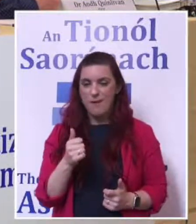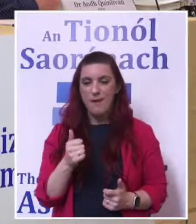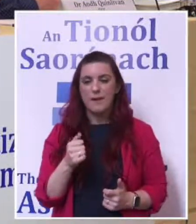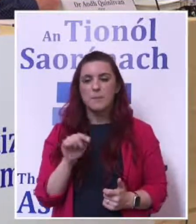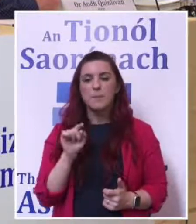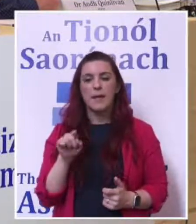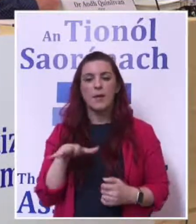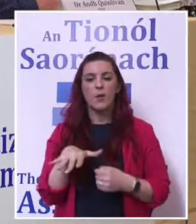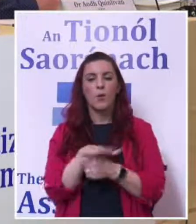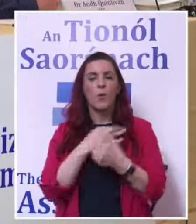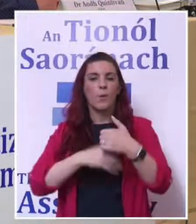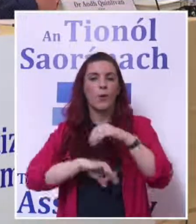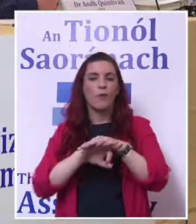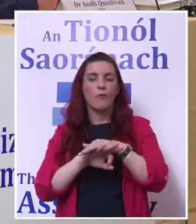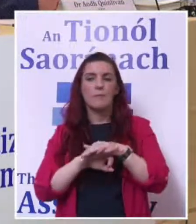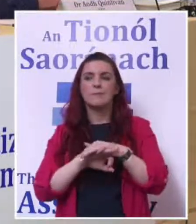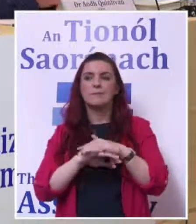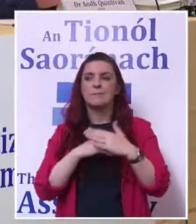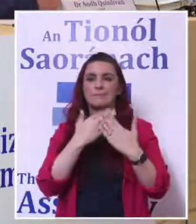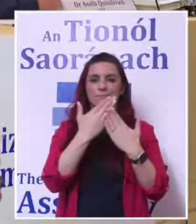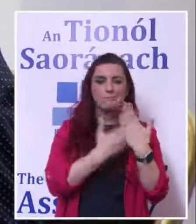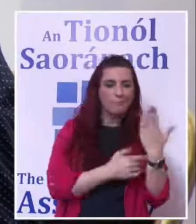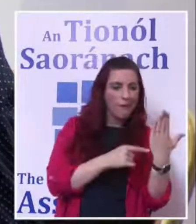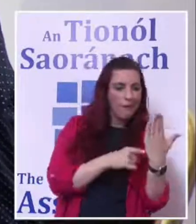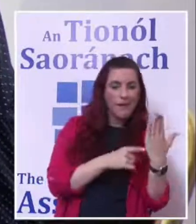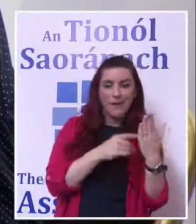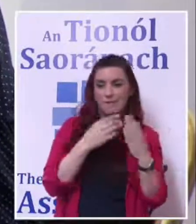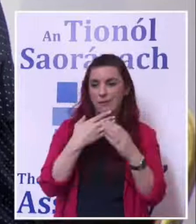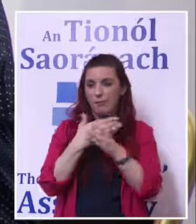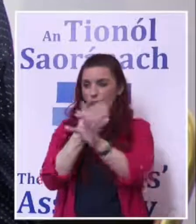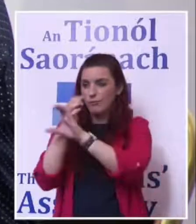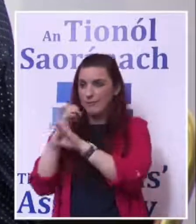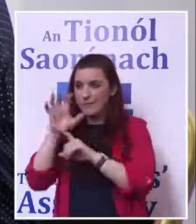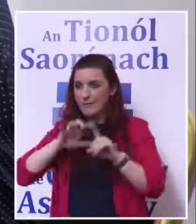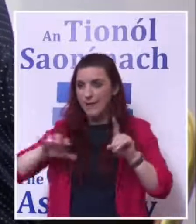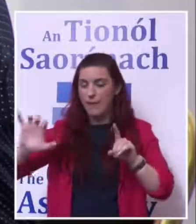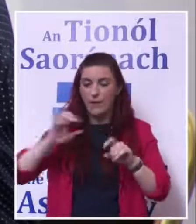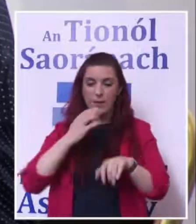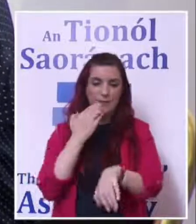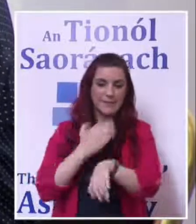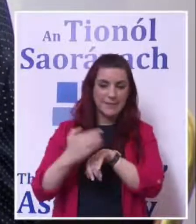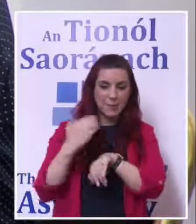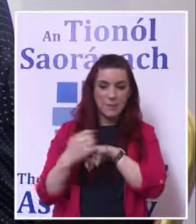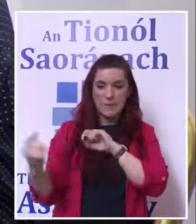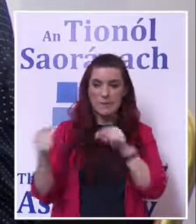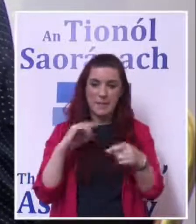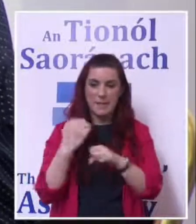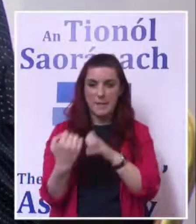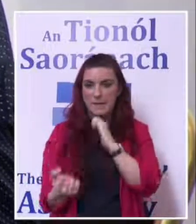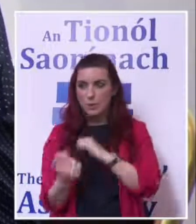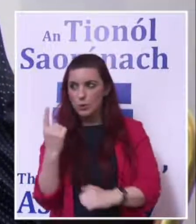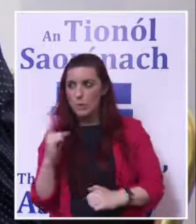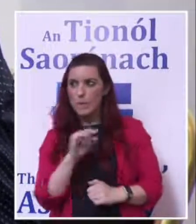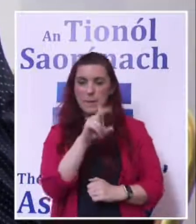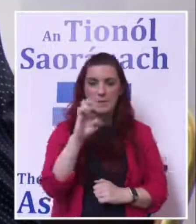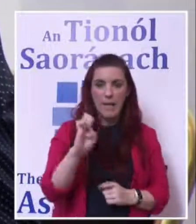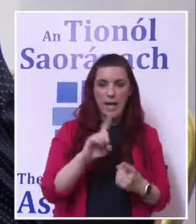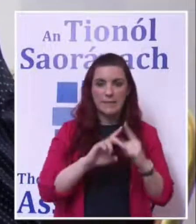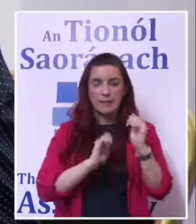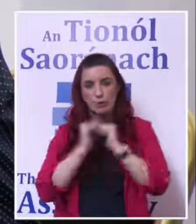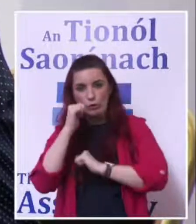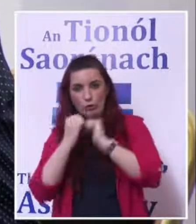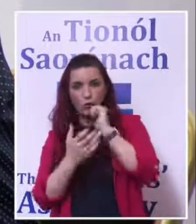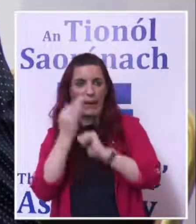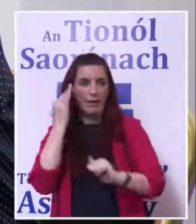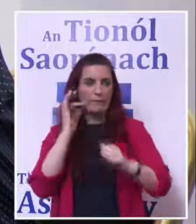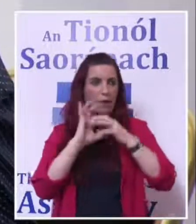In local government literature and across every country, there's an ongoing debate on these issues in terms of size and structures.